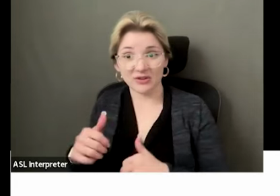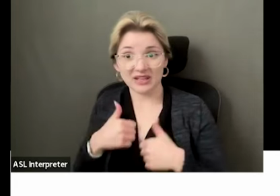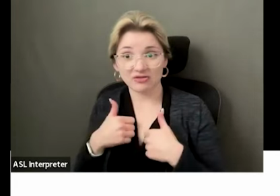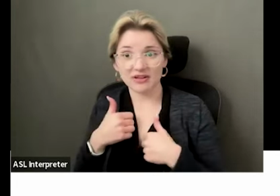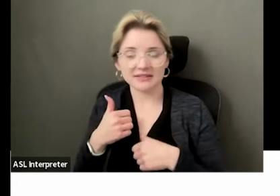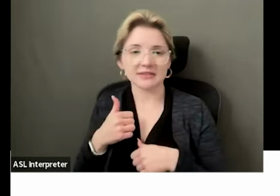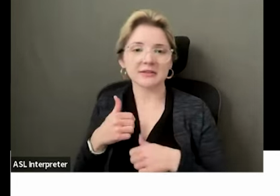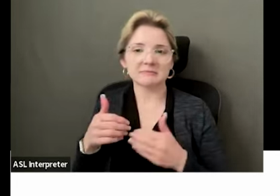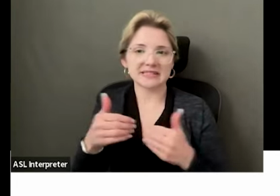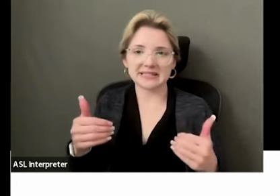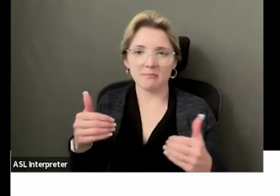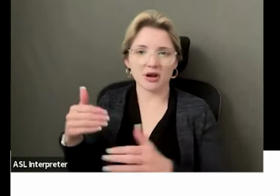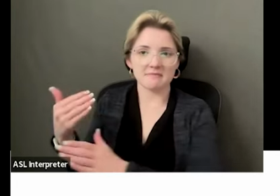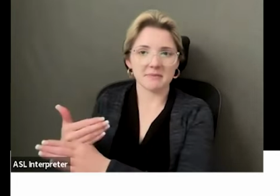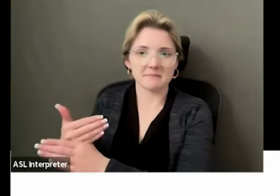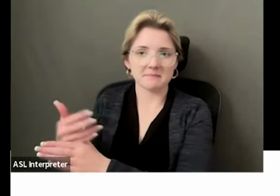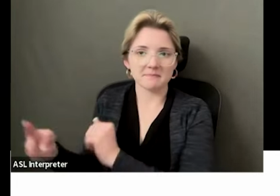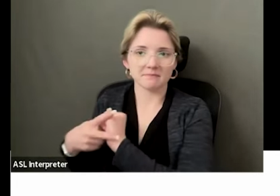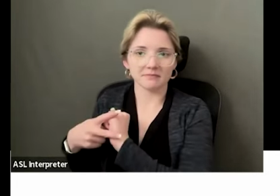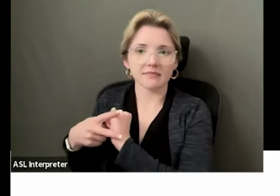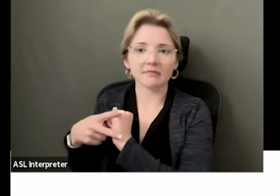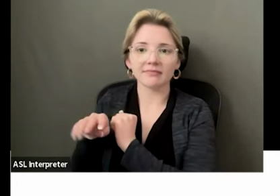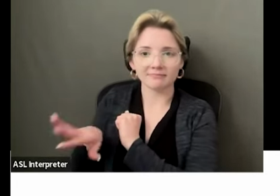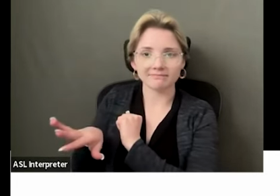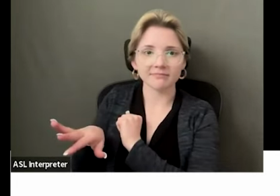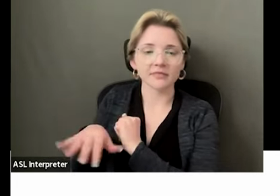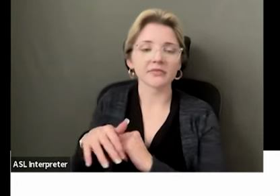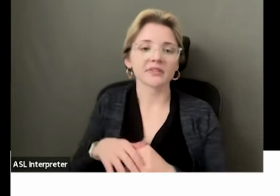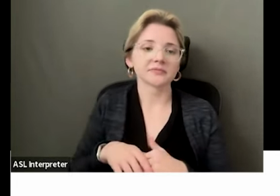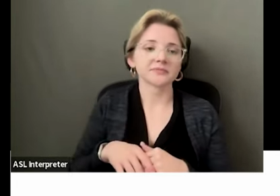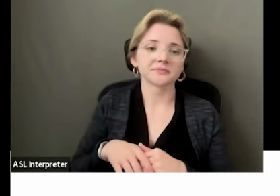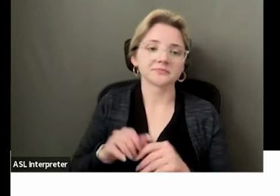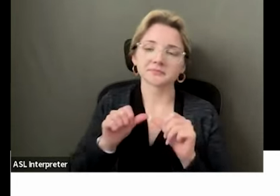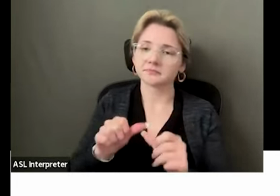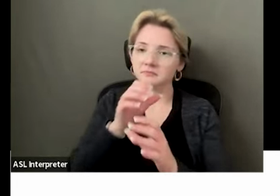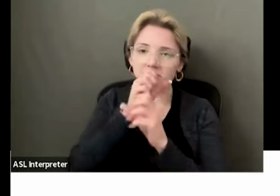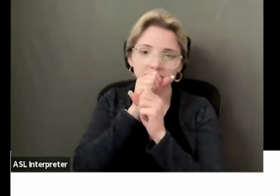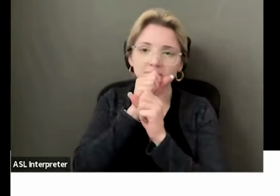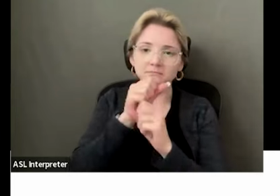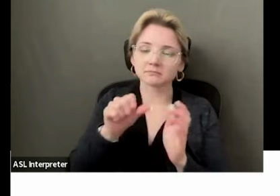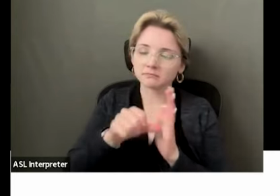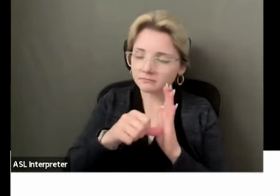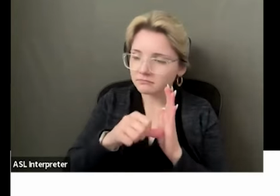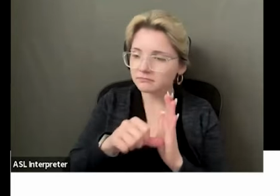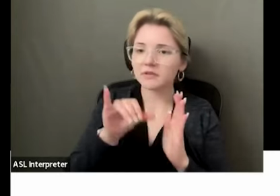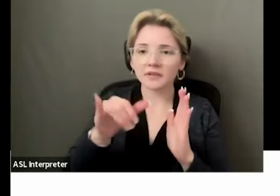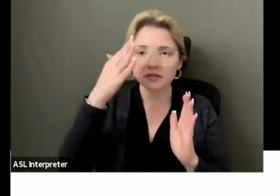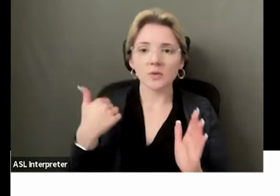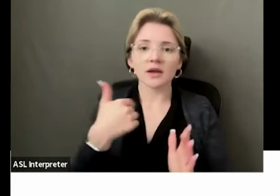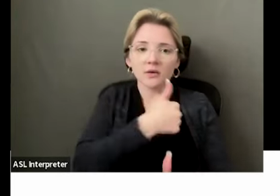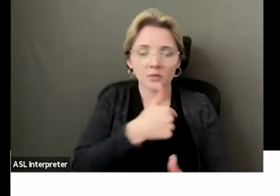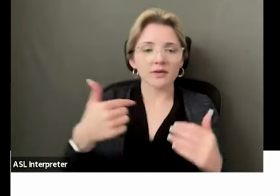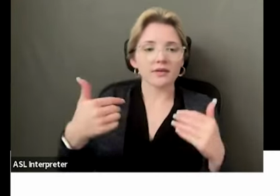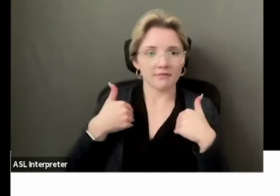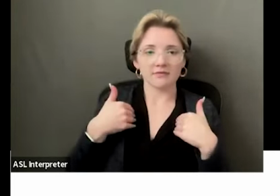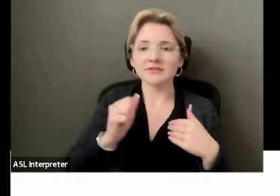know what's happening and what's going on. And again, this is why we have the self-certification form,